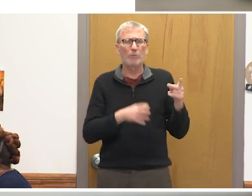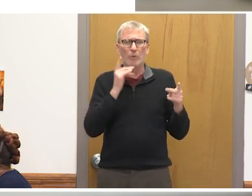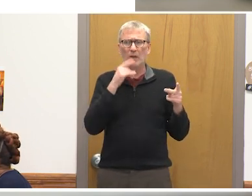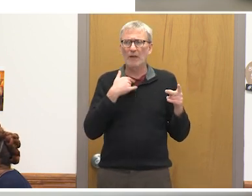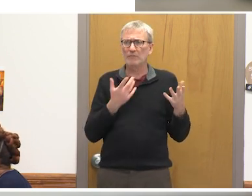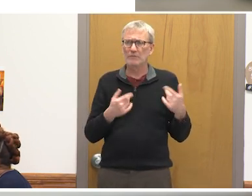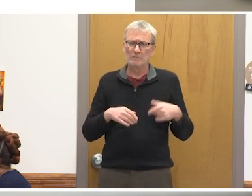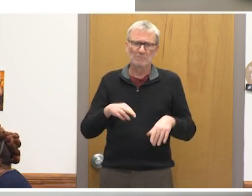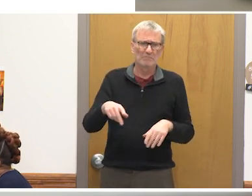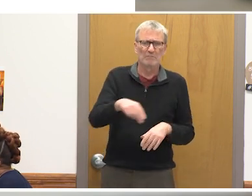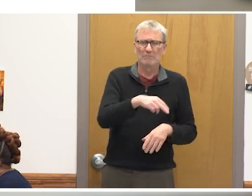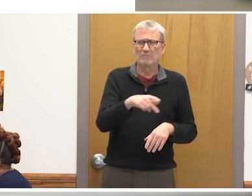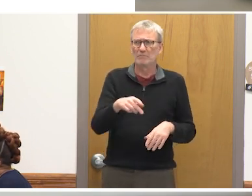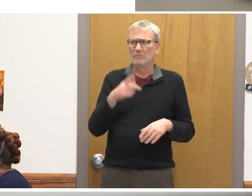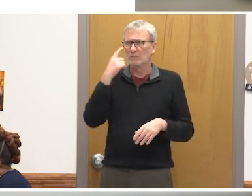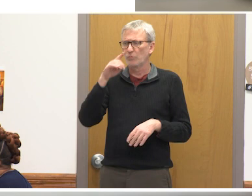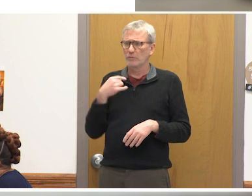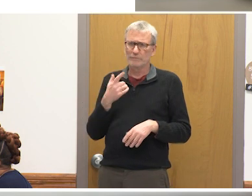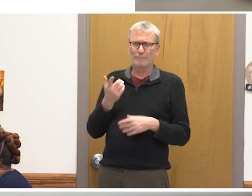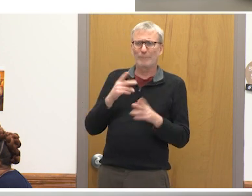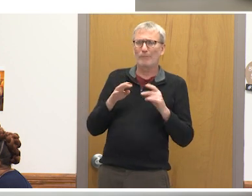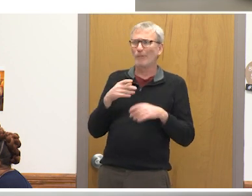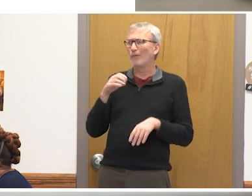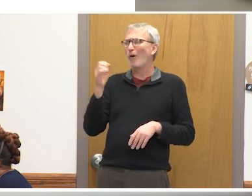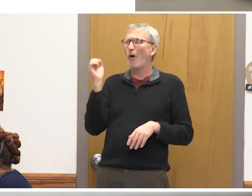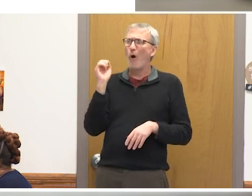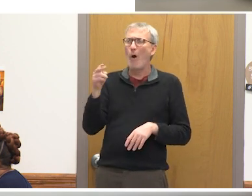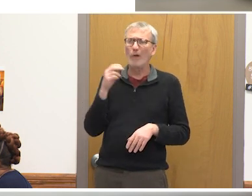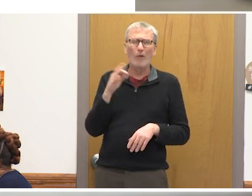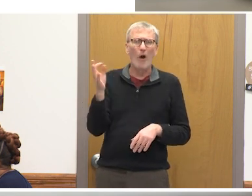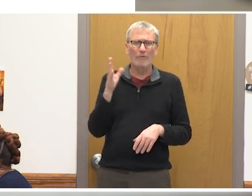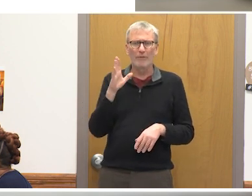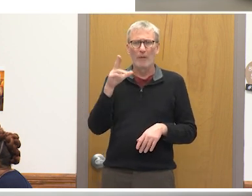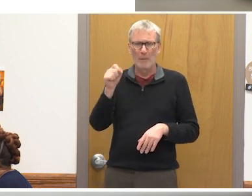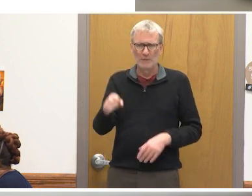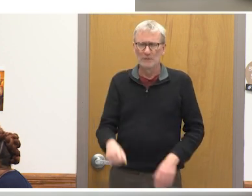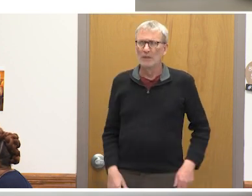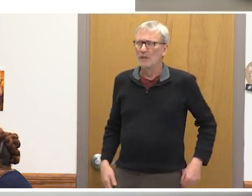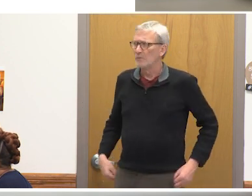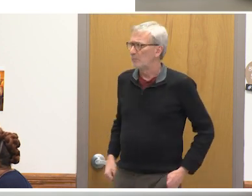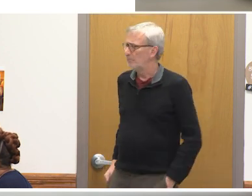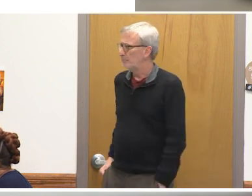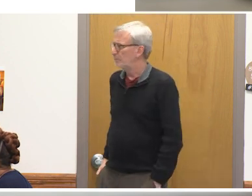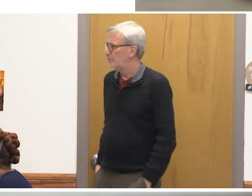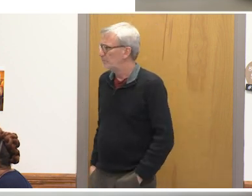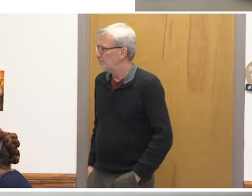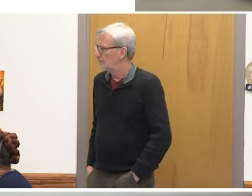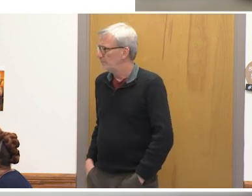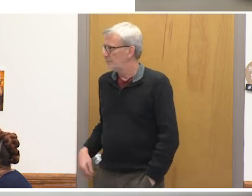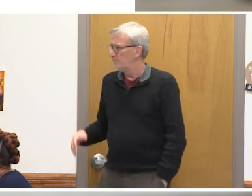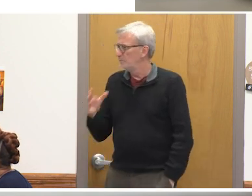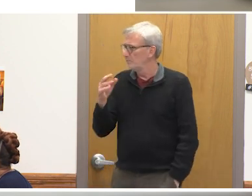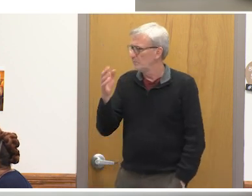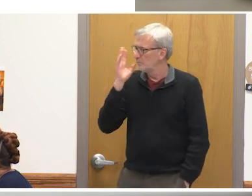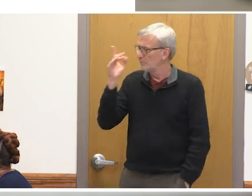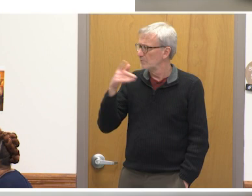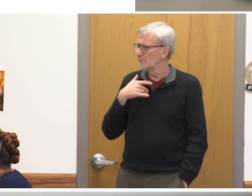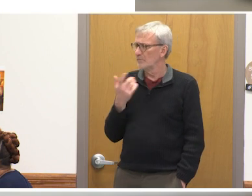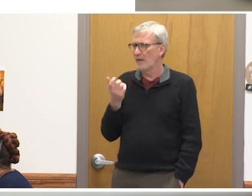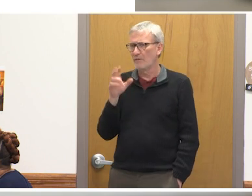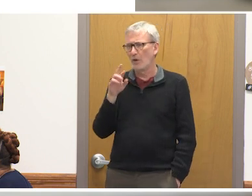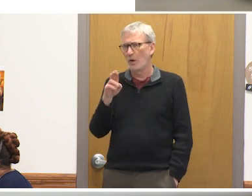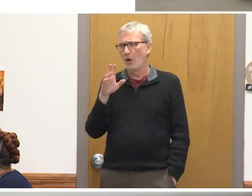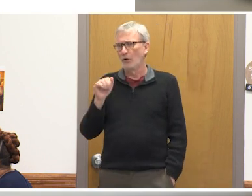to safely unload passengers from the PRT vehicles. At each intersection, there will also be accessible curb